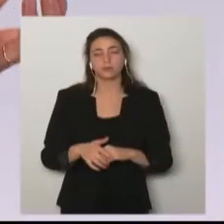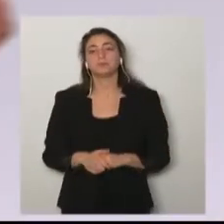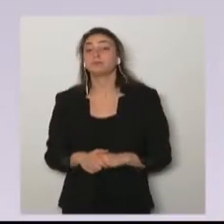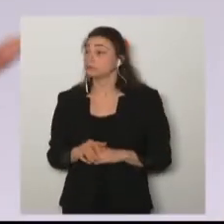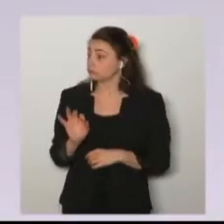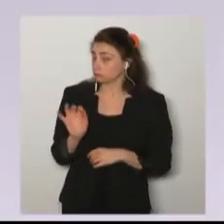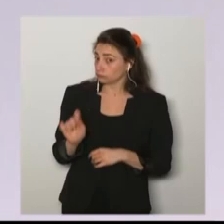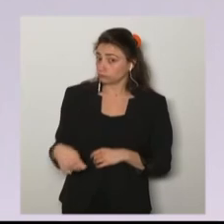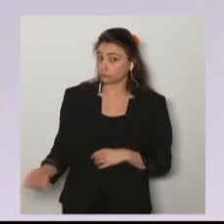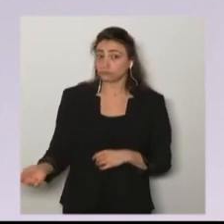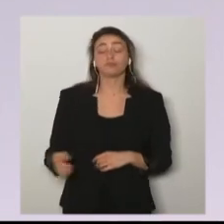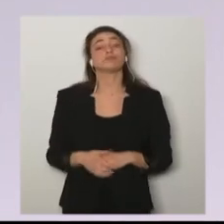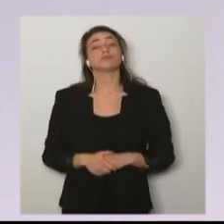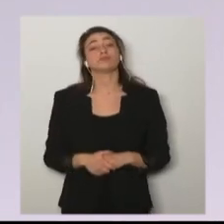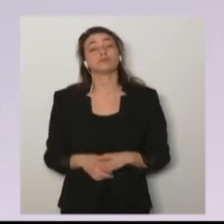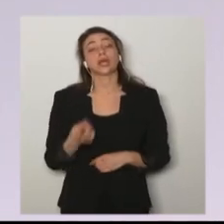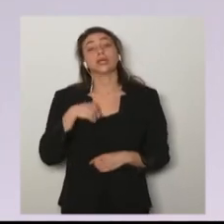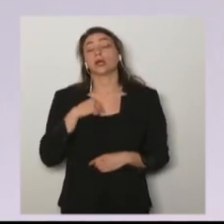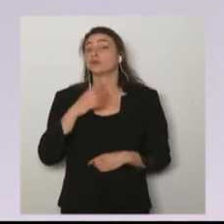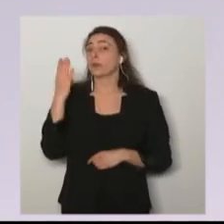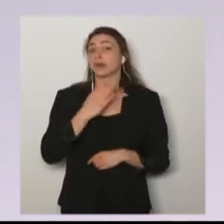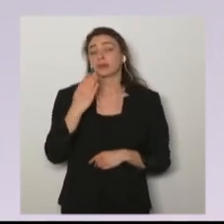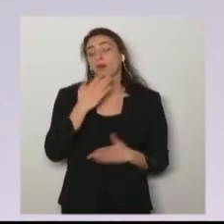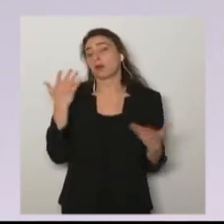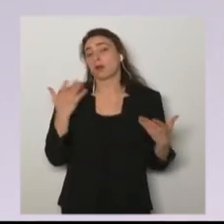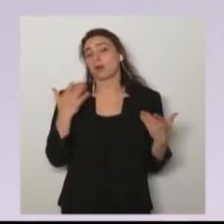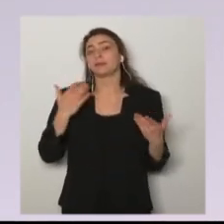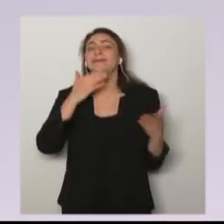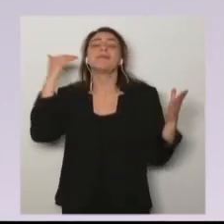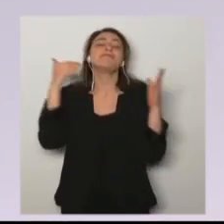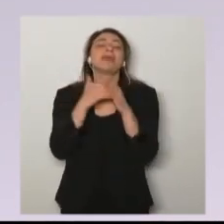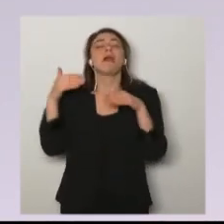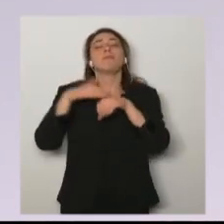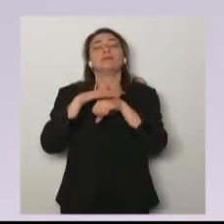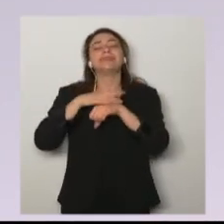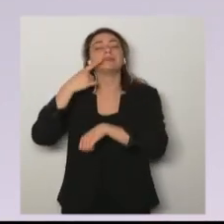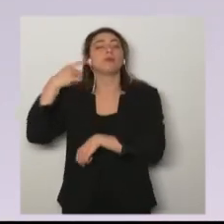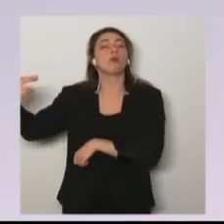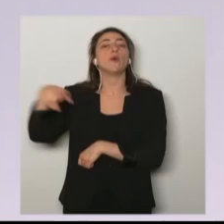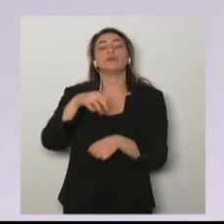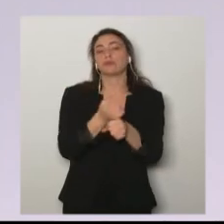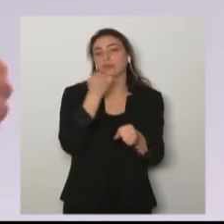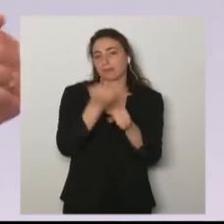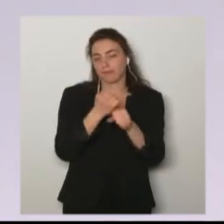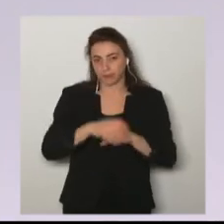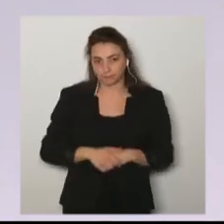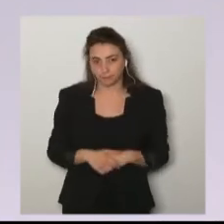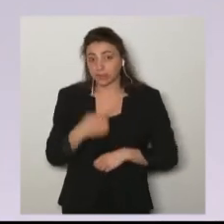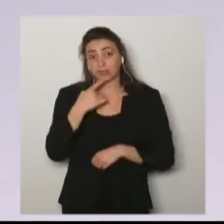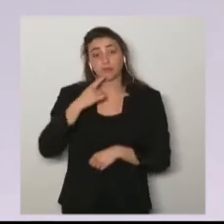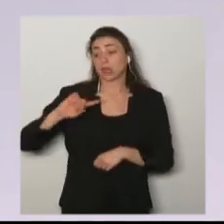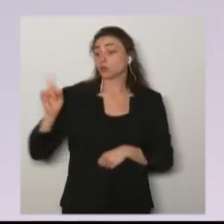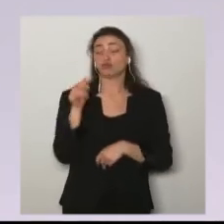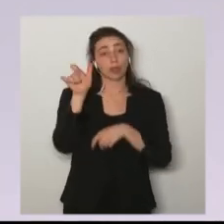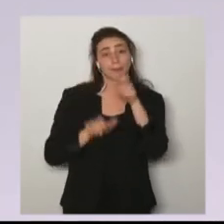better return to work policies for all in working age. And in particularly that they